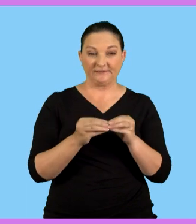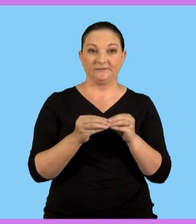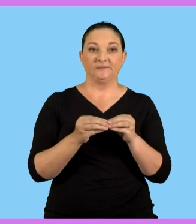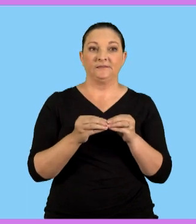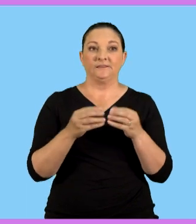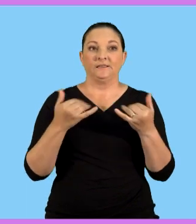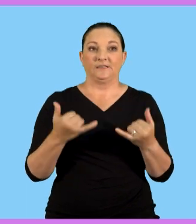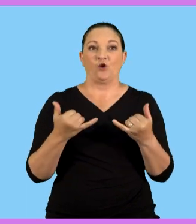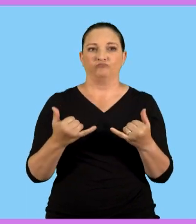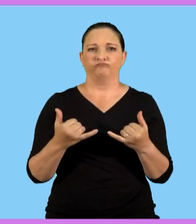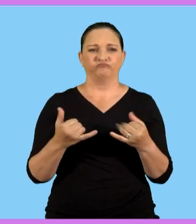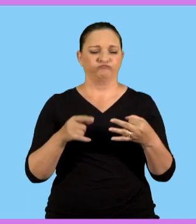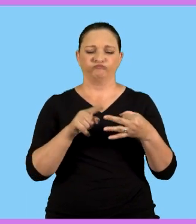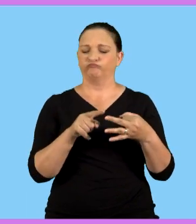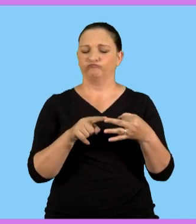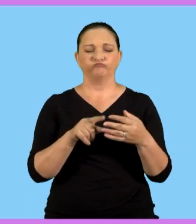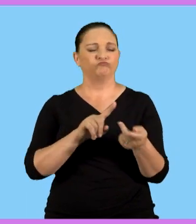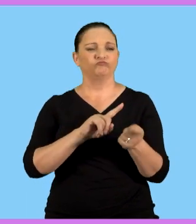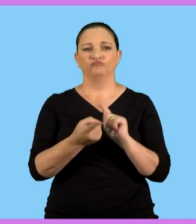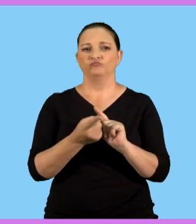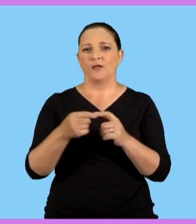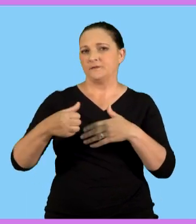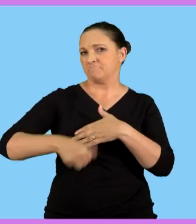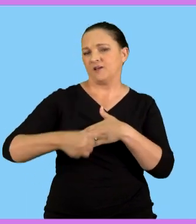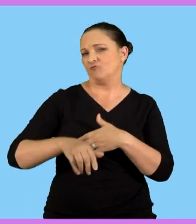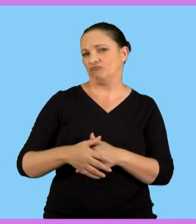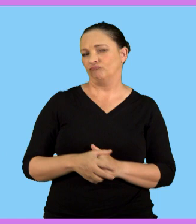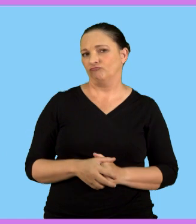expense does not change monthly.